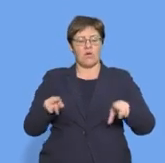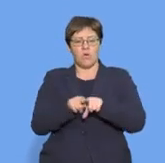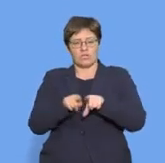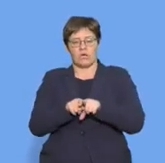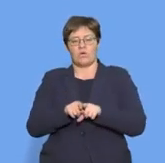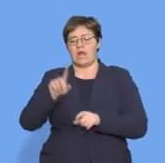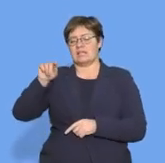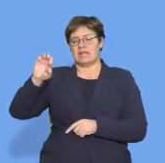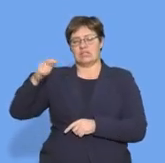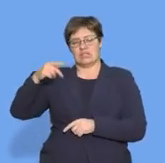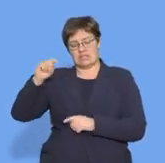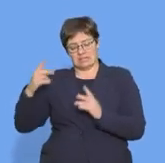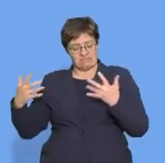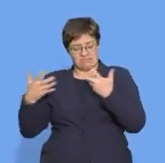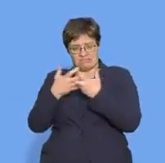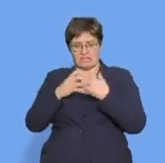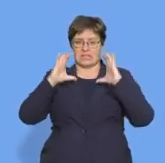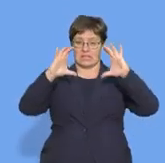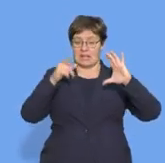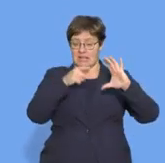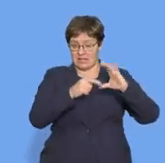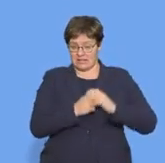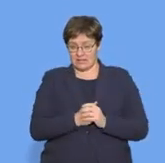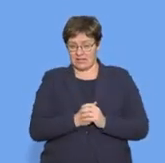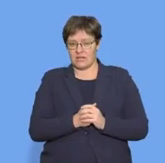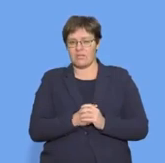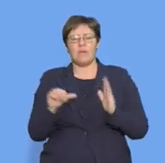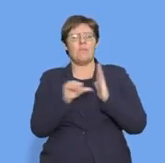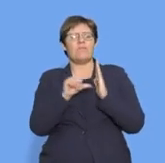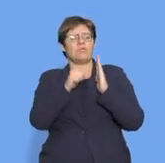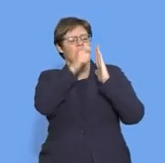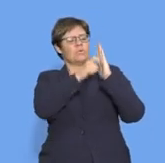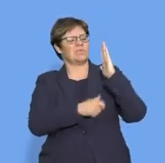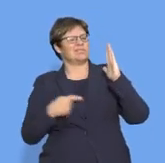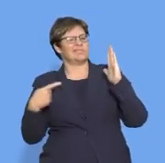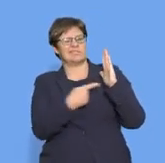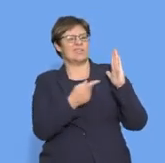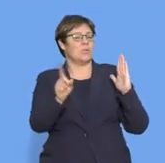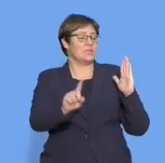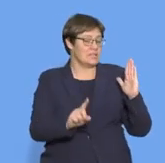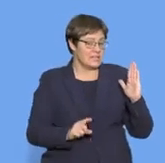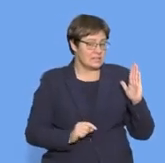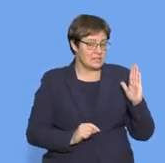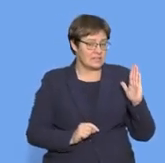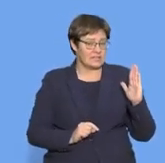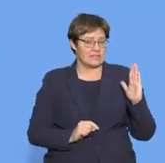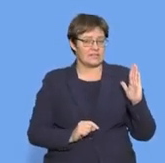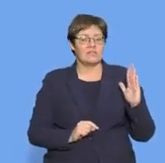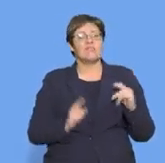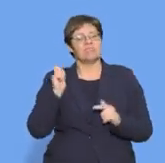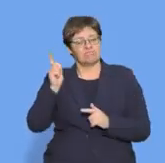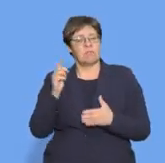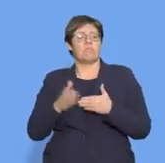a tangent to a circle. But firstly, let's look at some keywords that we're going to try and look at, and then later